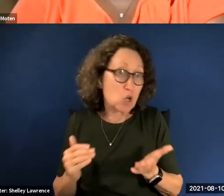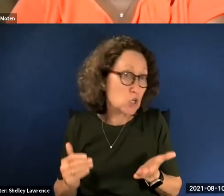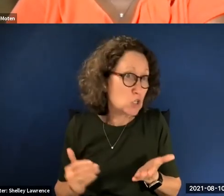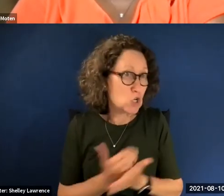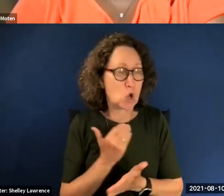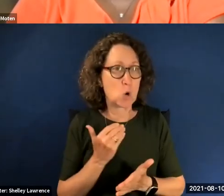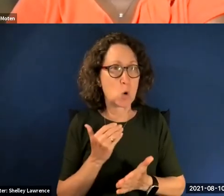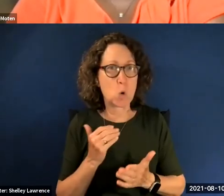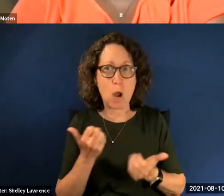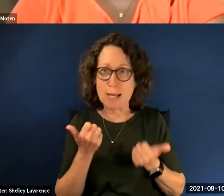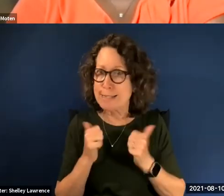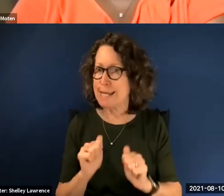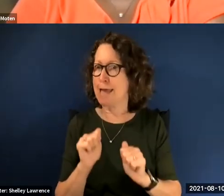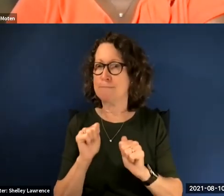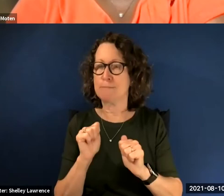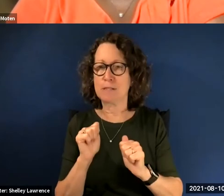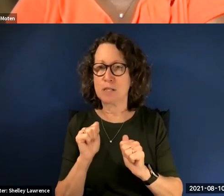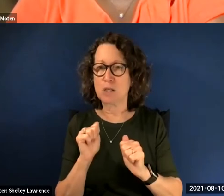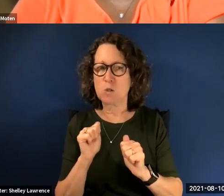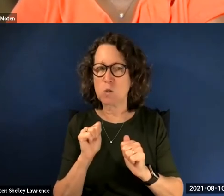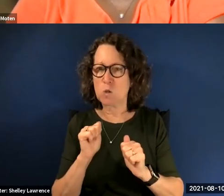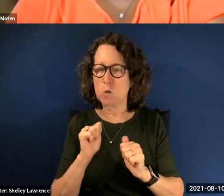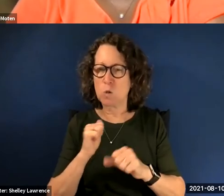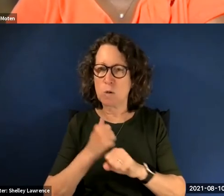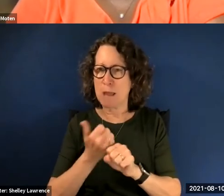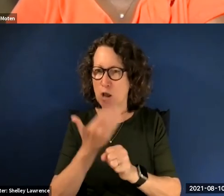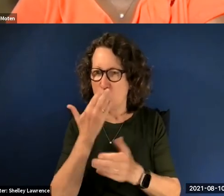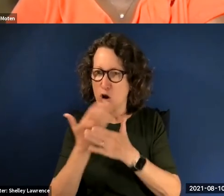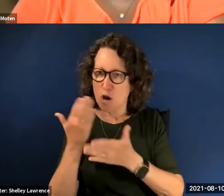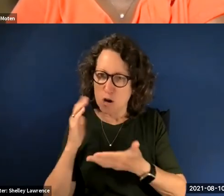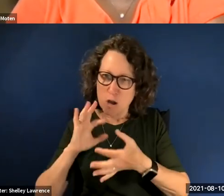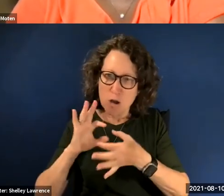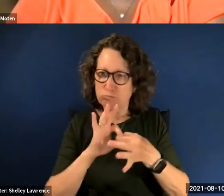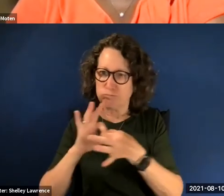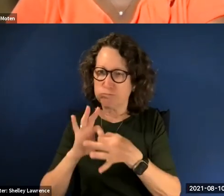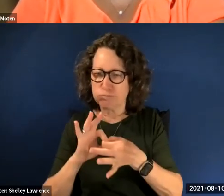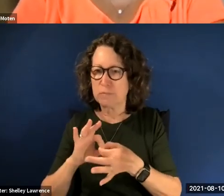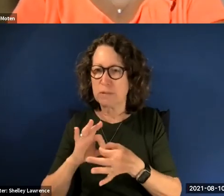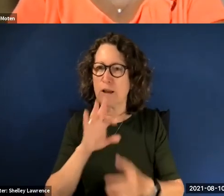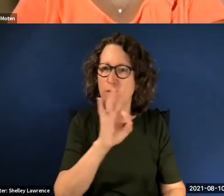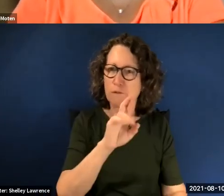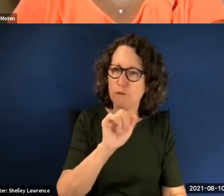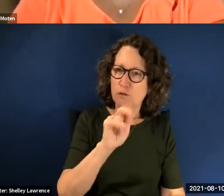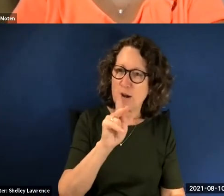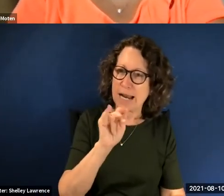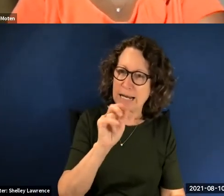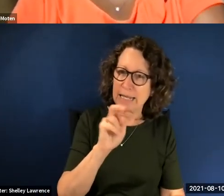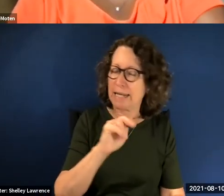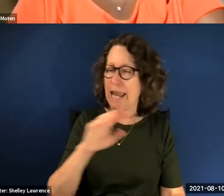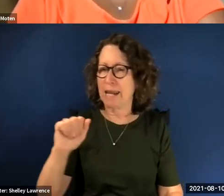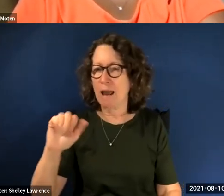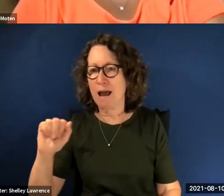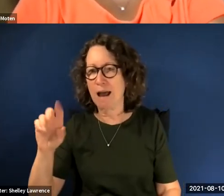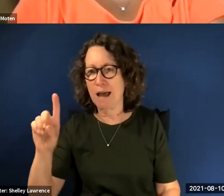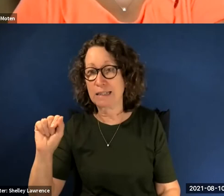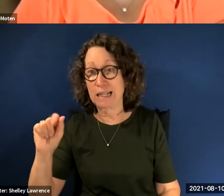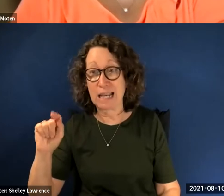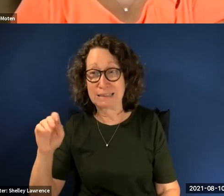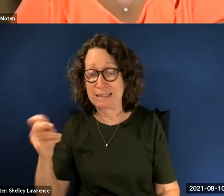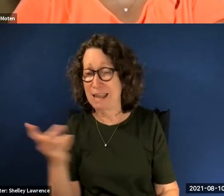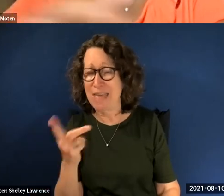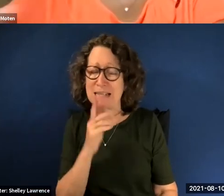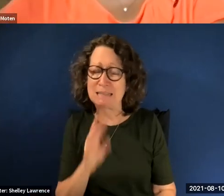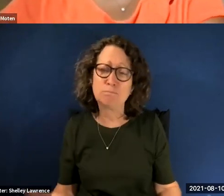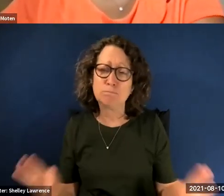a renewed attempt to solidify the relationship between Franklin and Adelante, because that is key